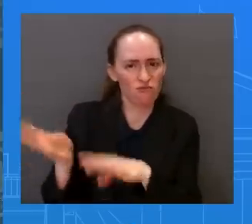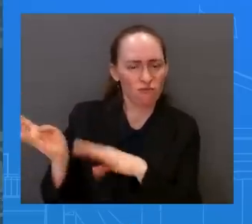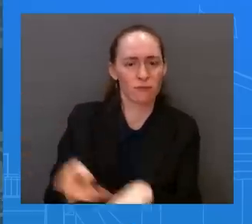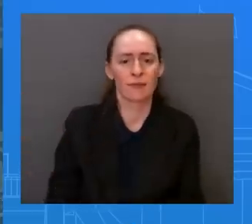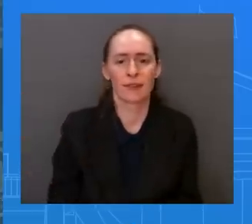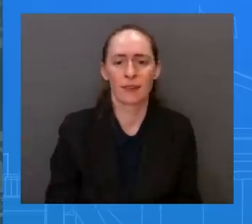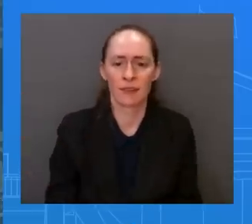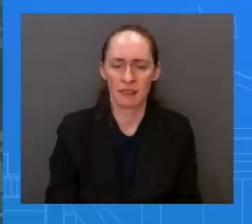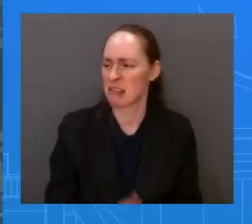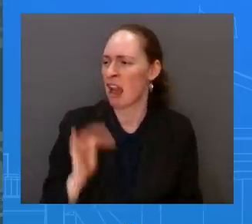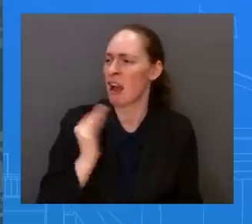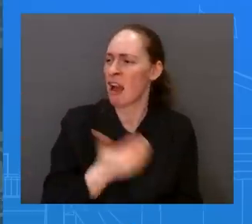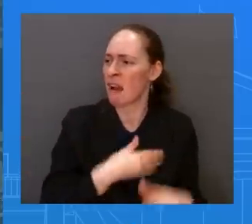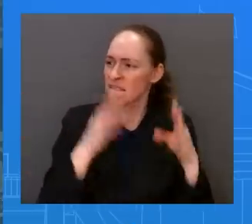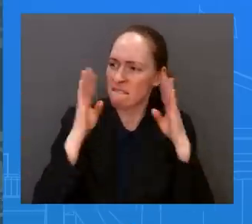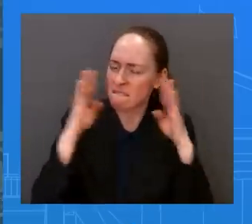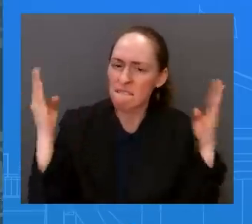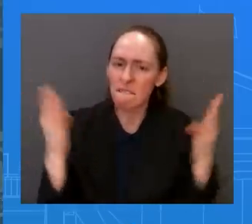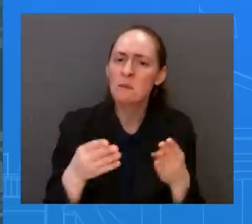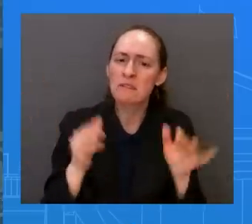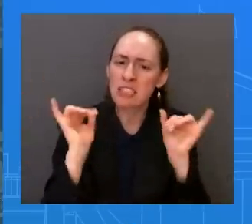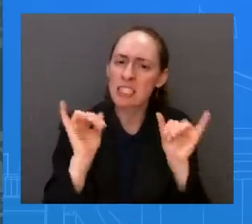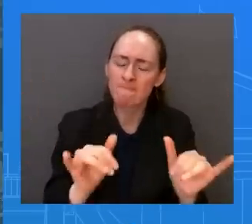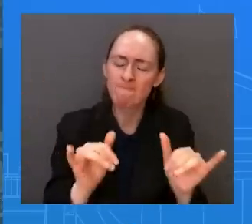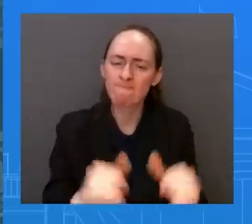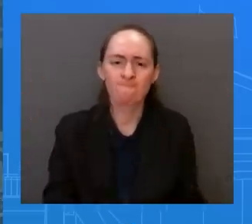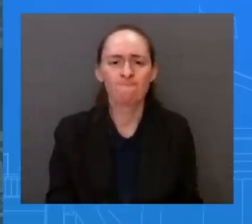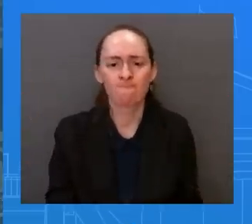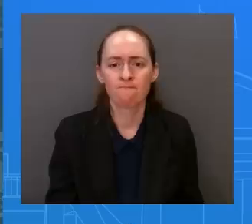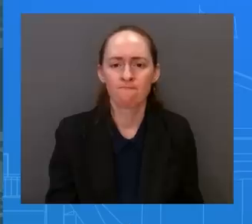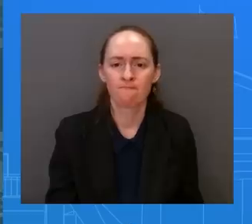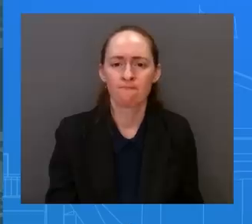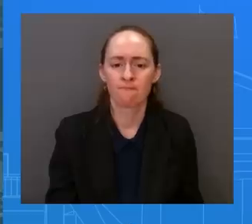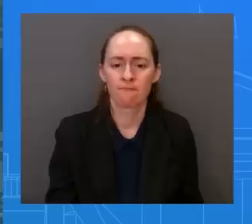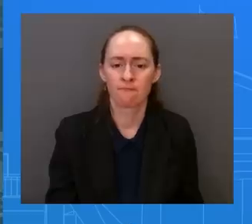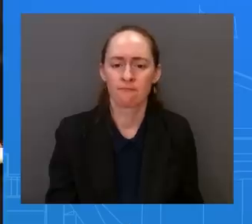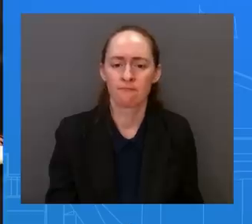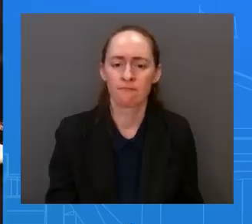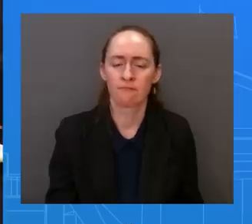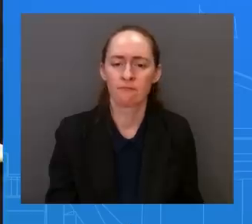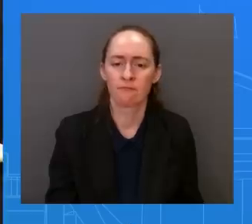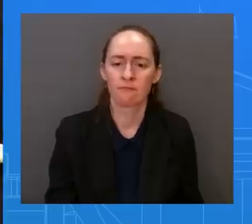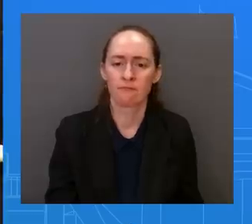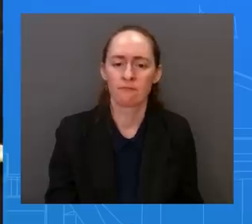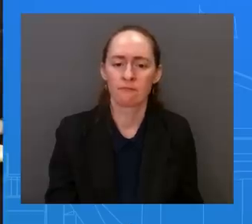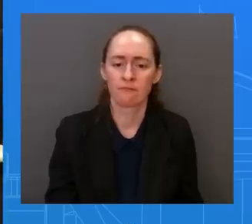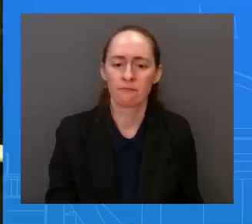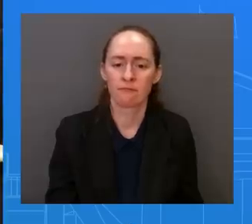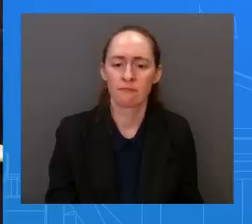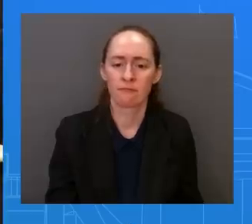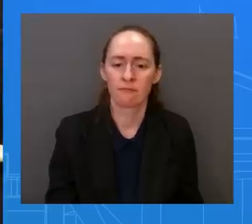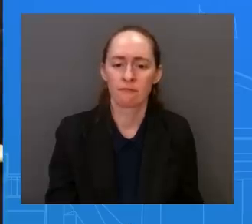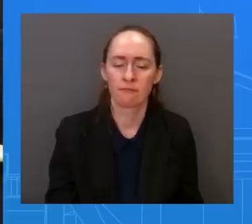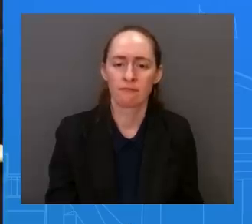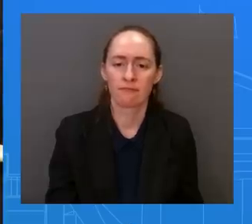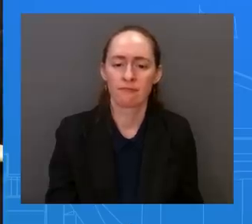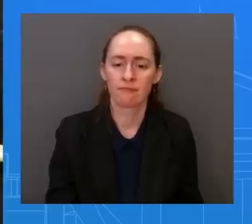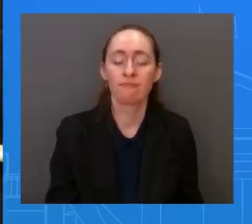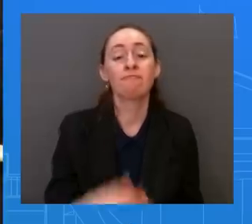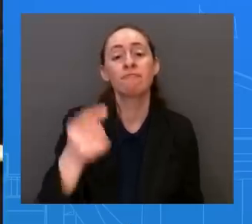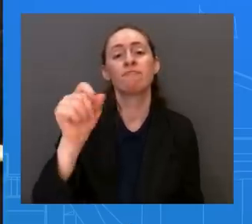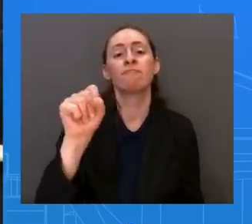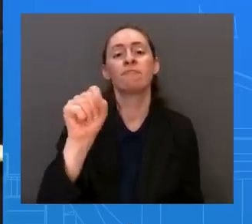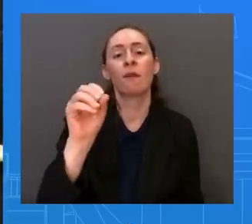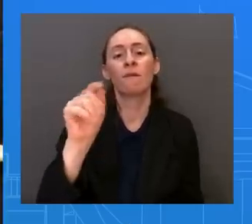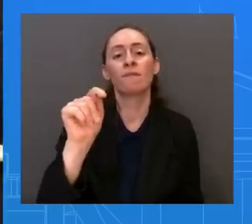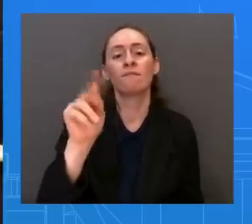to speak to. Thanks, Karine. State of the Union preparations questions. Can you tell us what the president was doing at Camp David